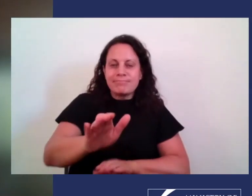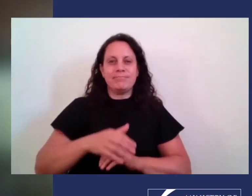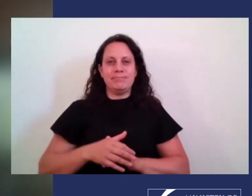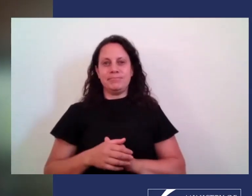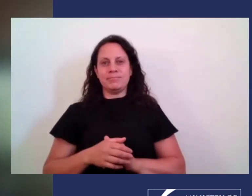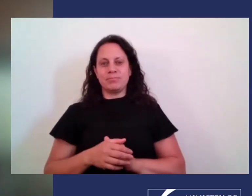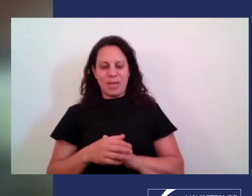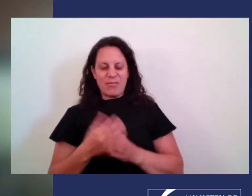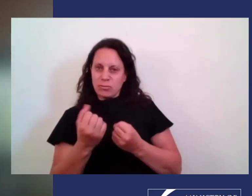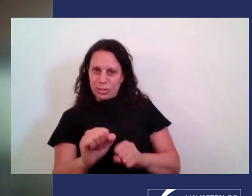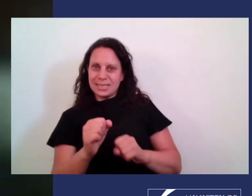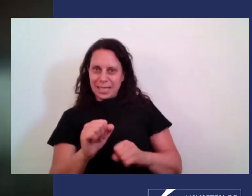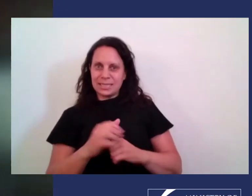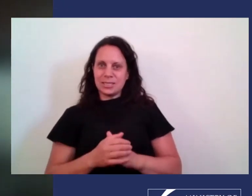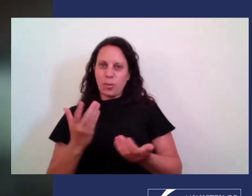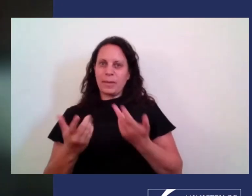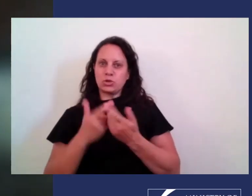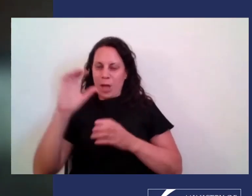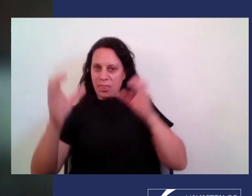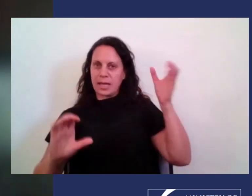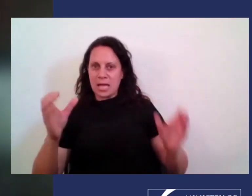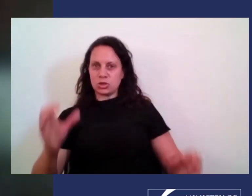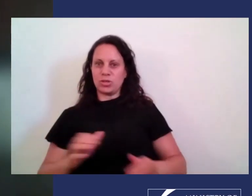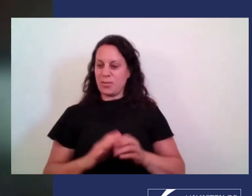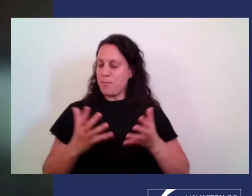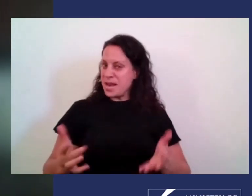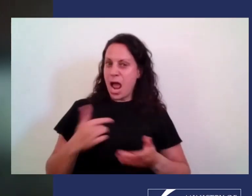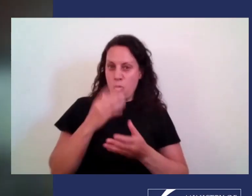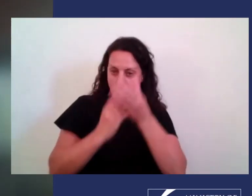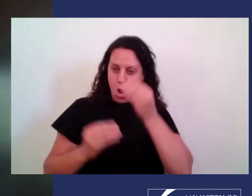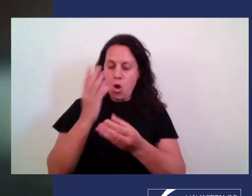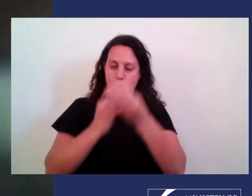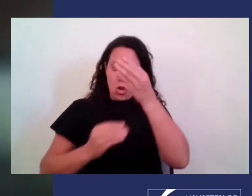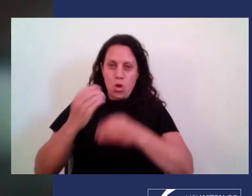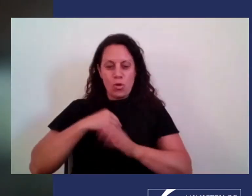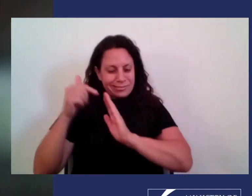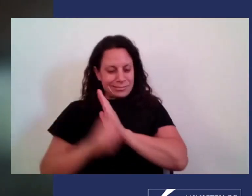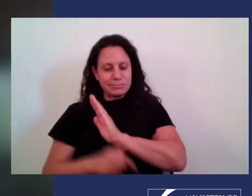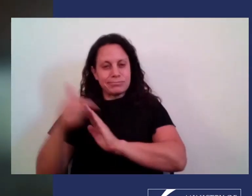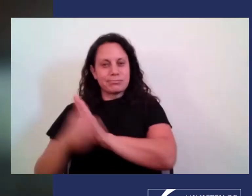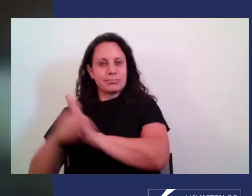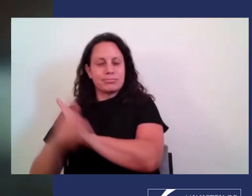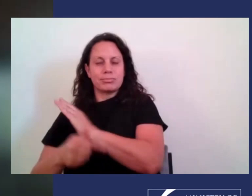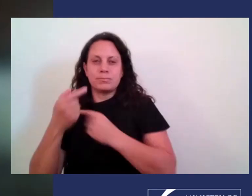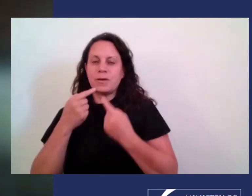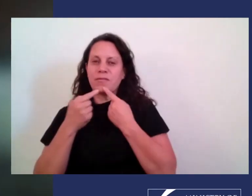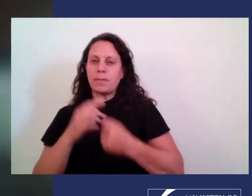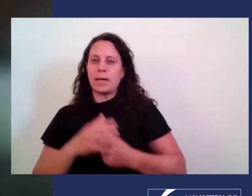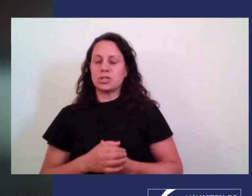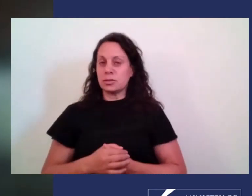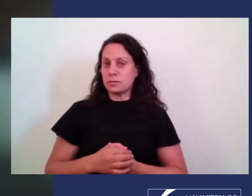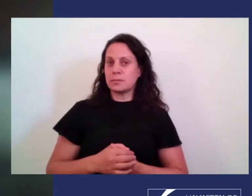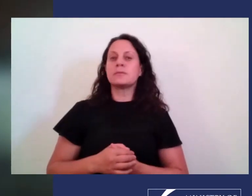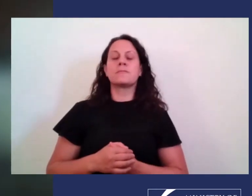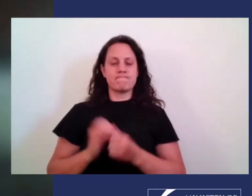something which we're learning more and more about, and increasingly, I think, because more and more adults are